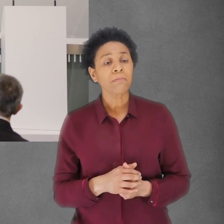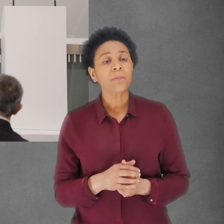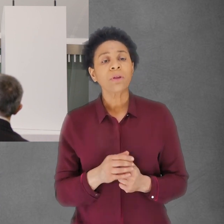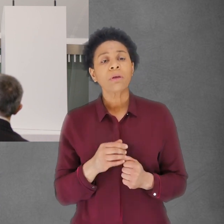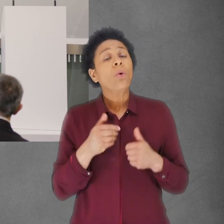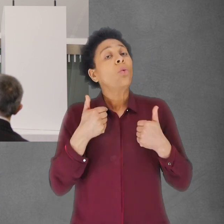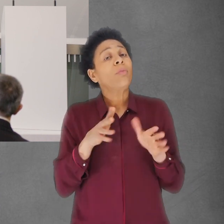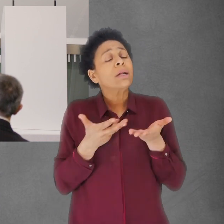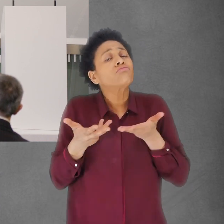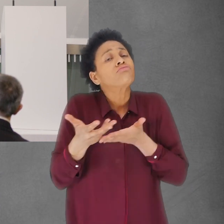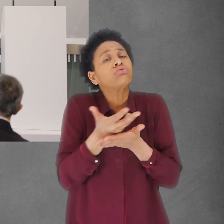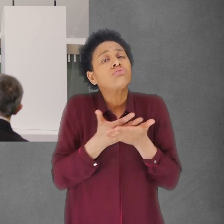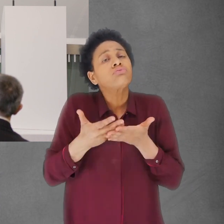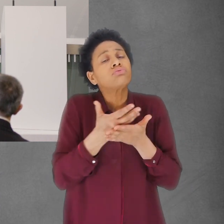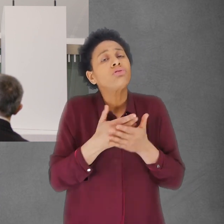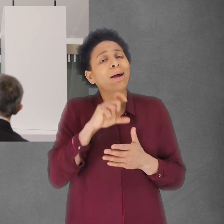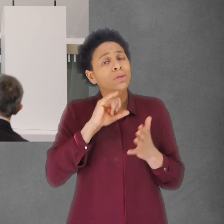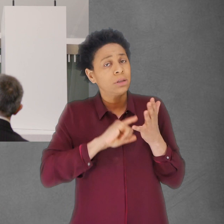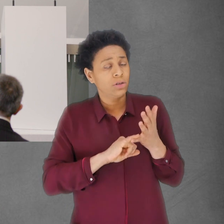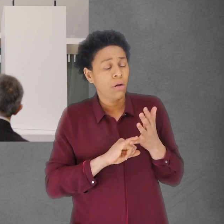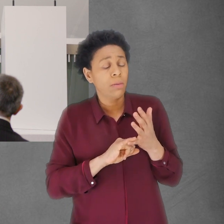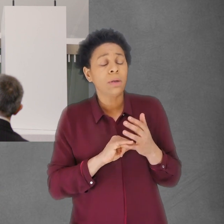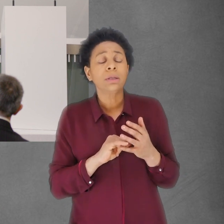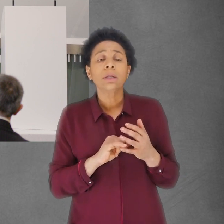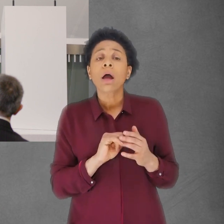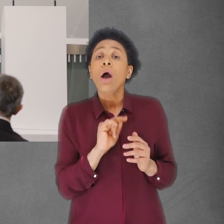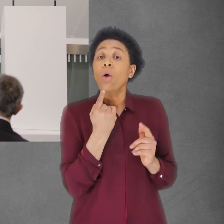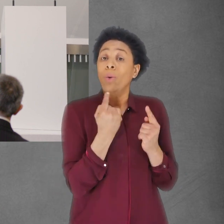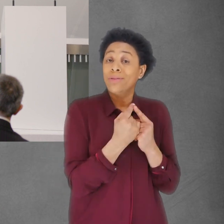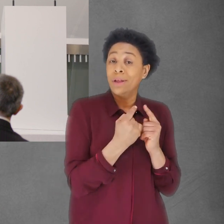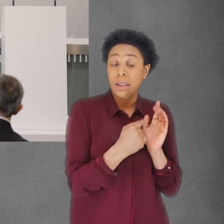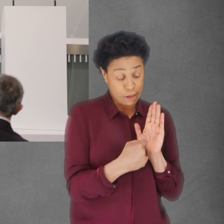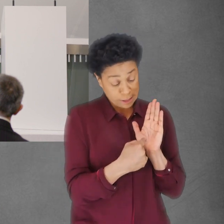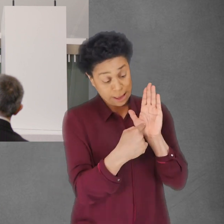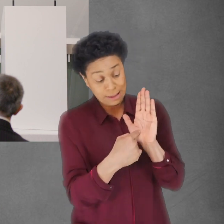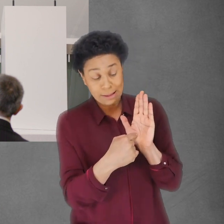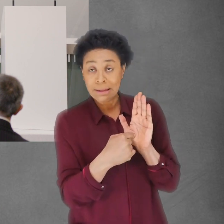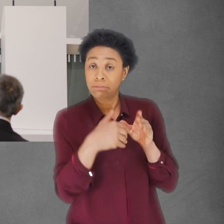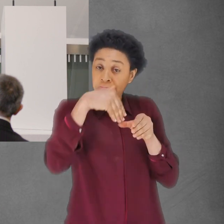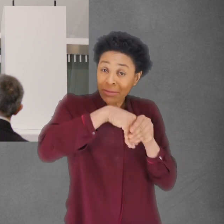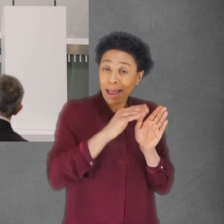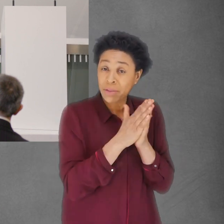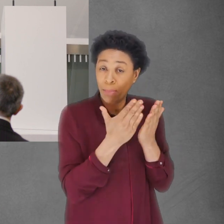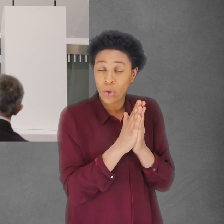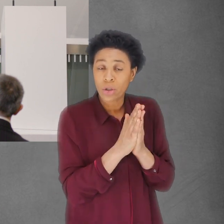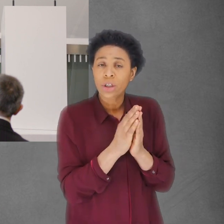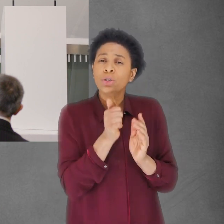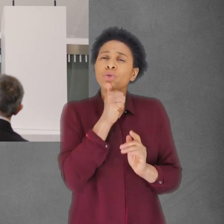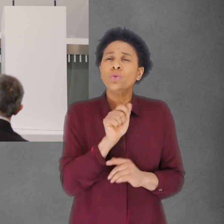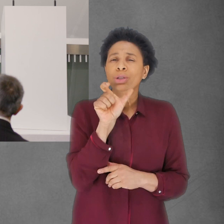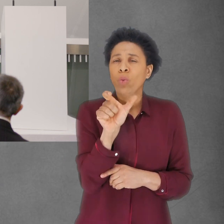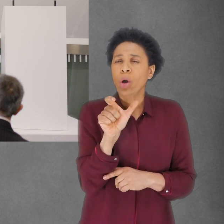Sure. I think that we were just talking about Christina, and one thing she posits in the book is this idea